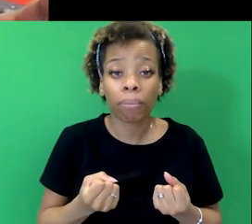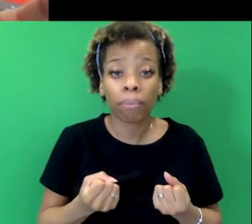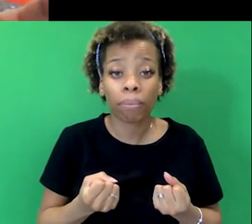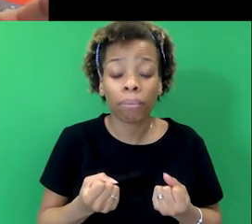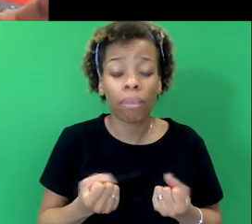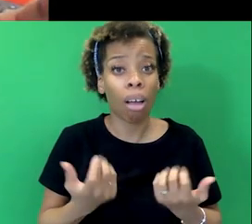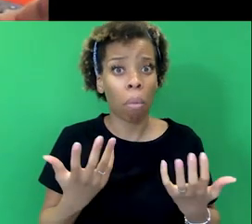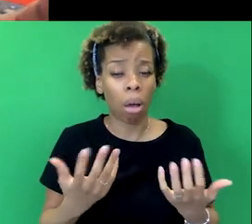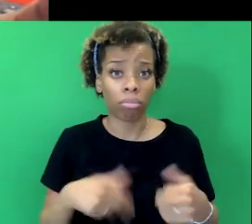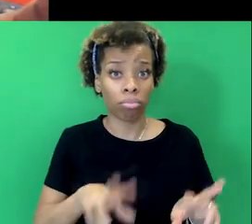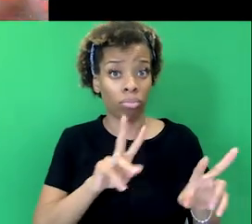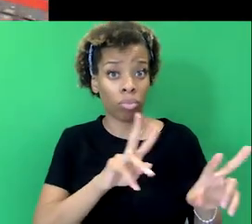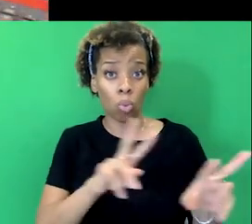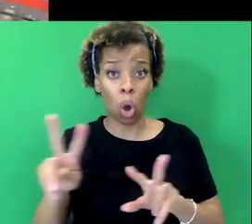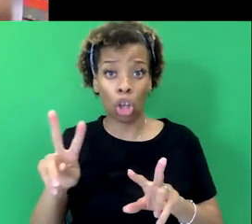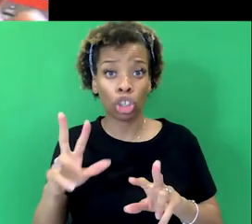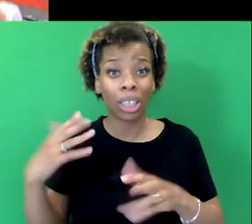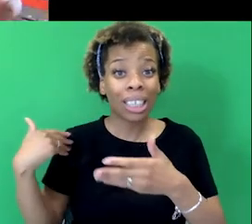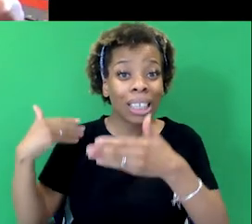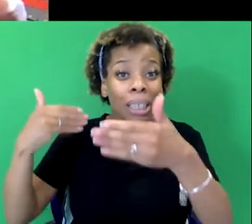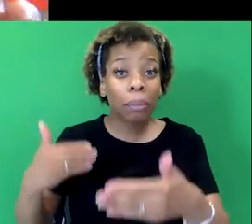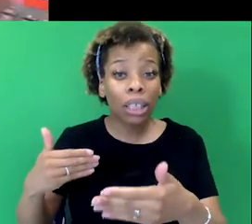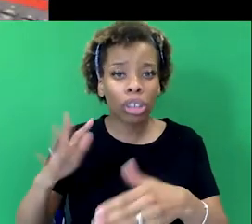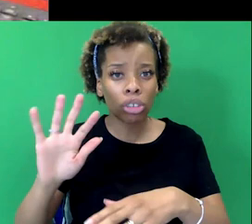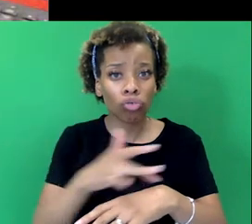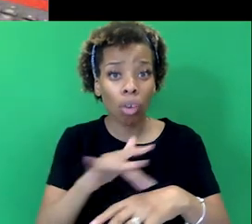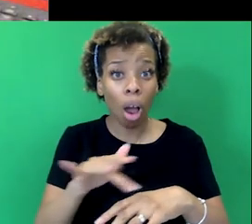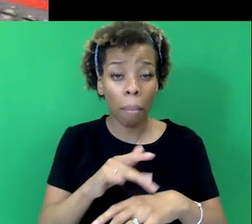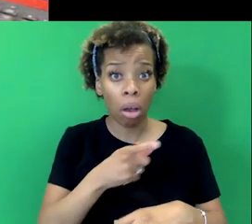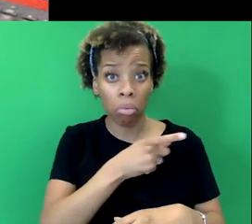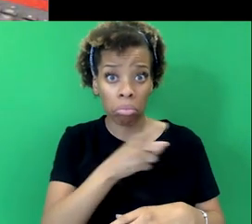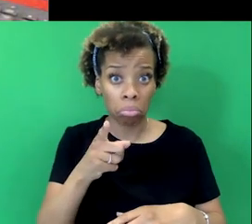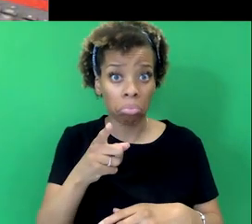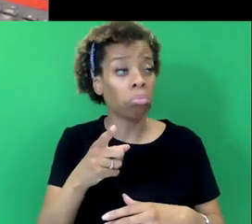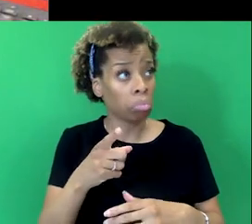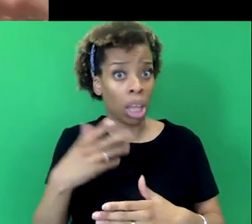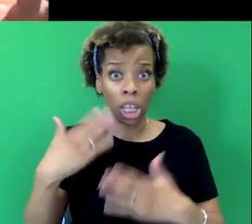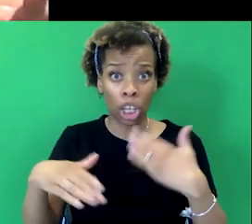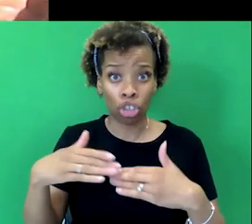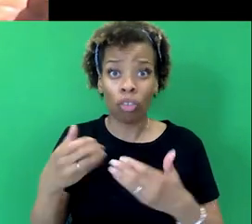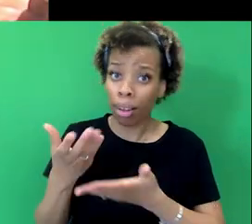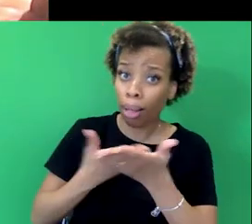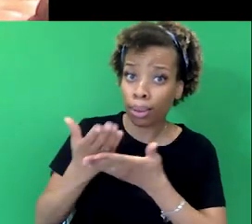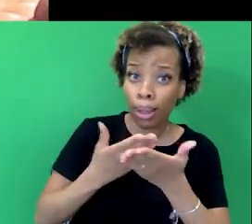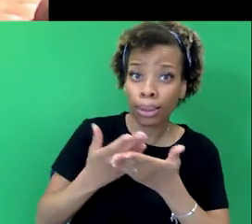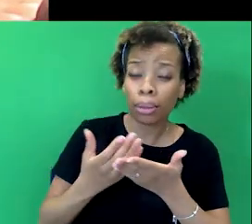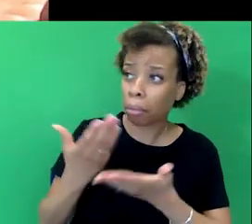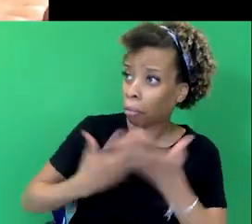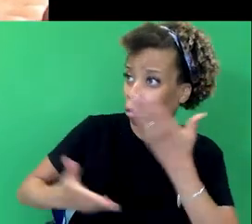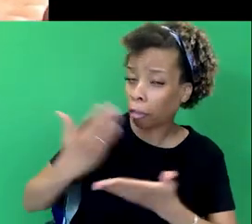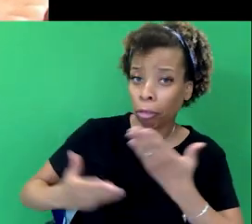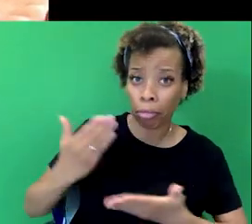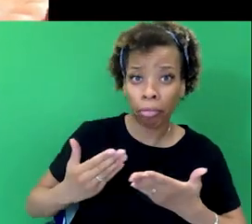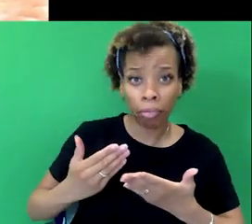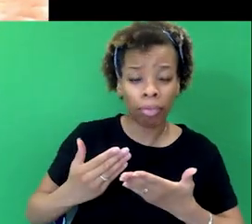these wonderful period dramas, massive levels of historians, very, very knowledgeable. Some of my favorite historians working on